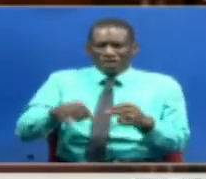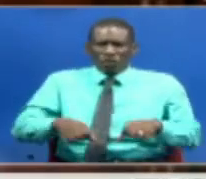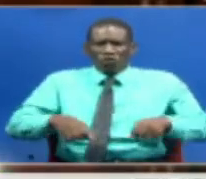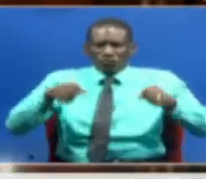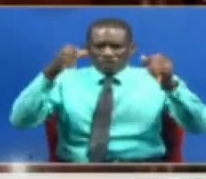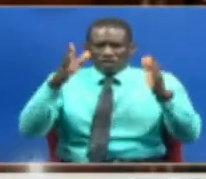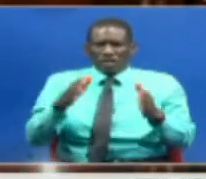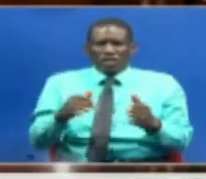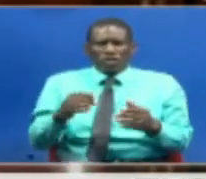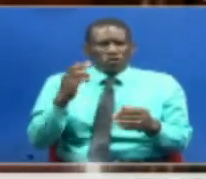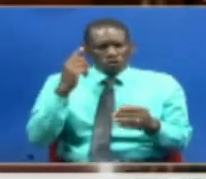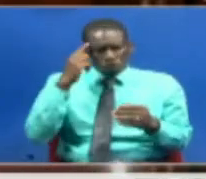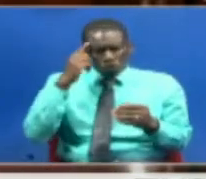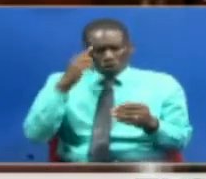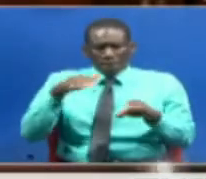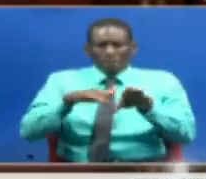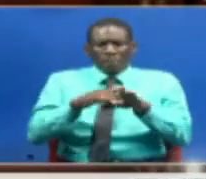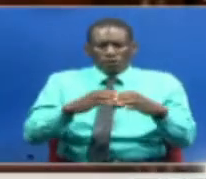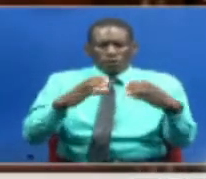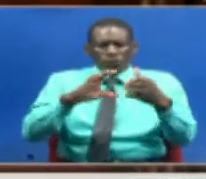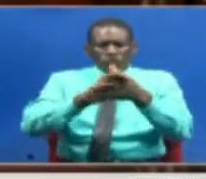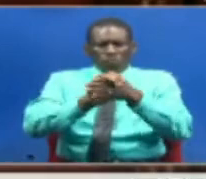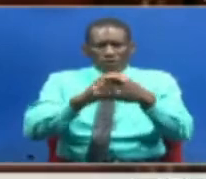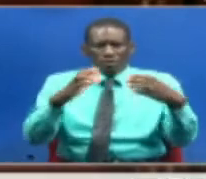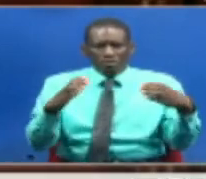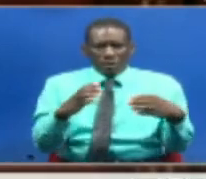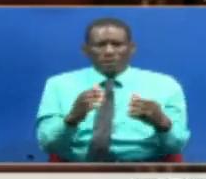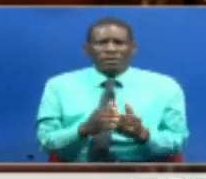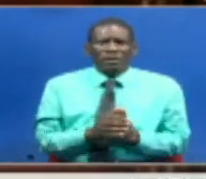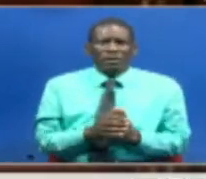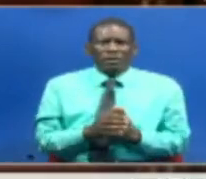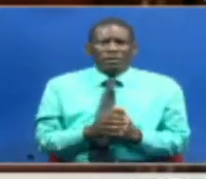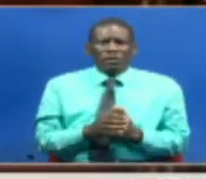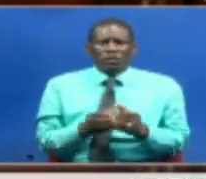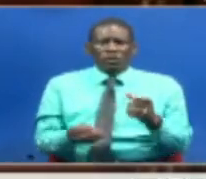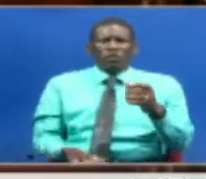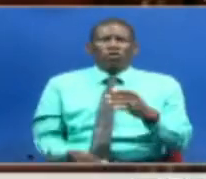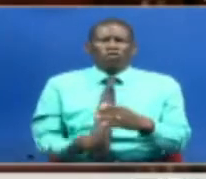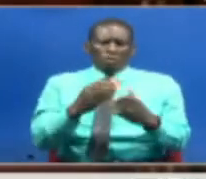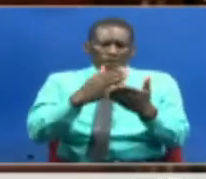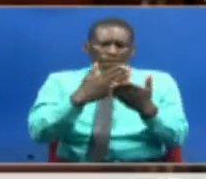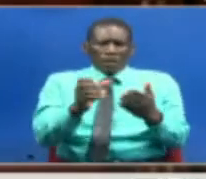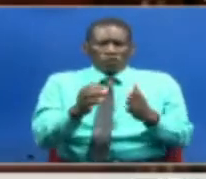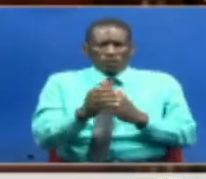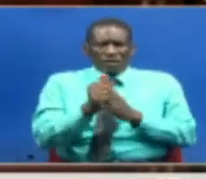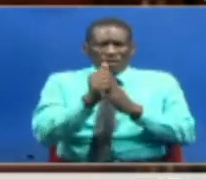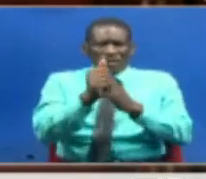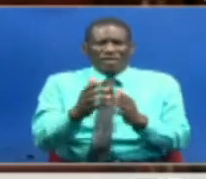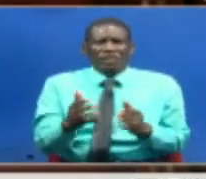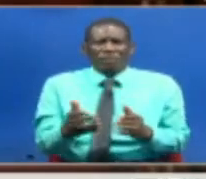recognized member of the Jubilee Party, forming part of the leadership,